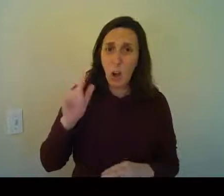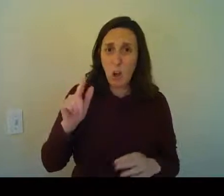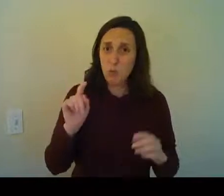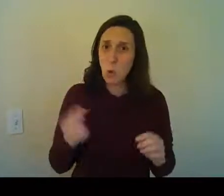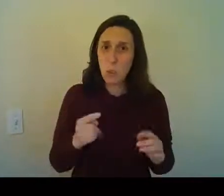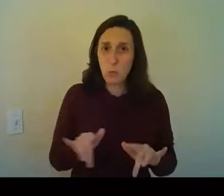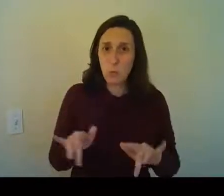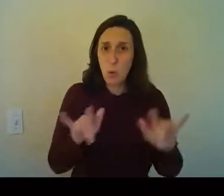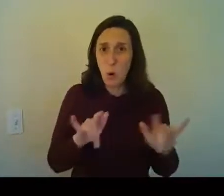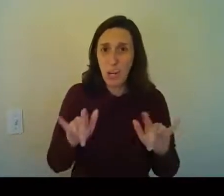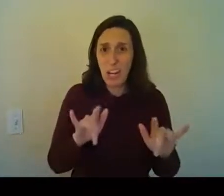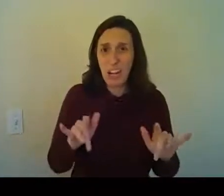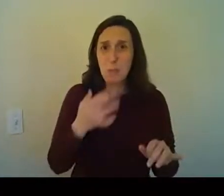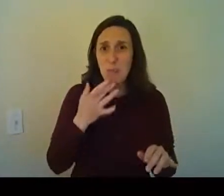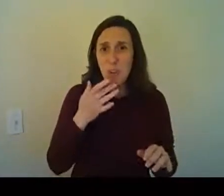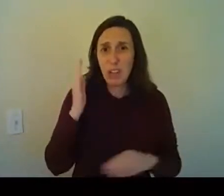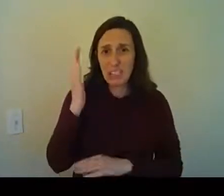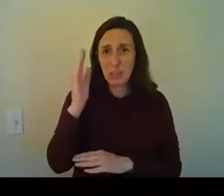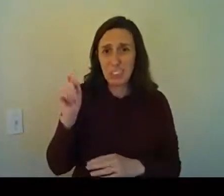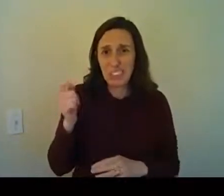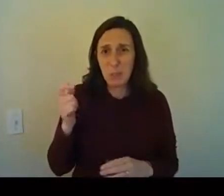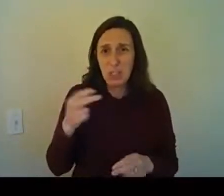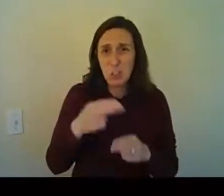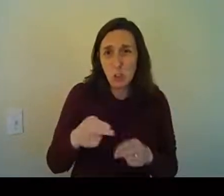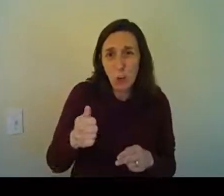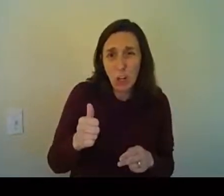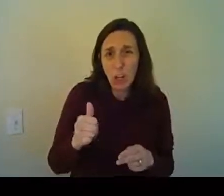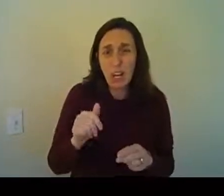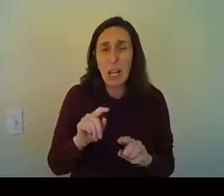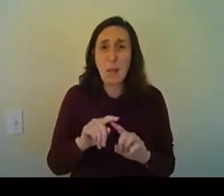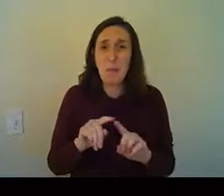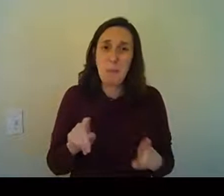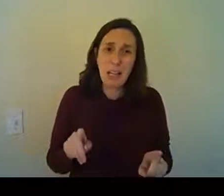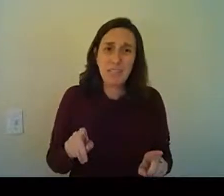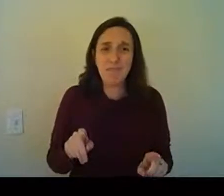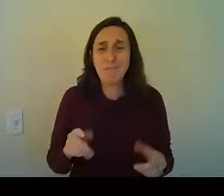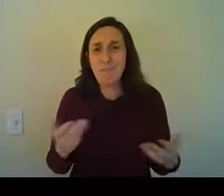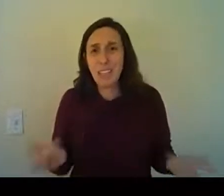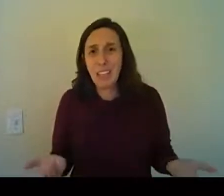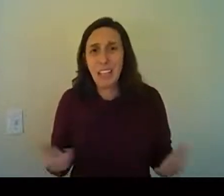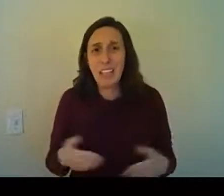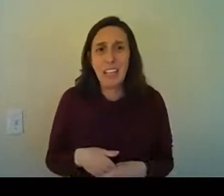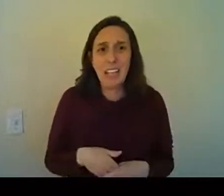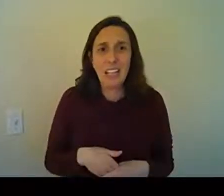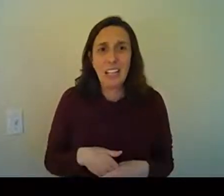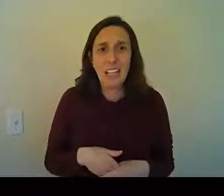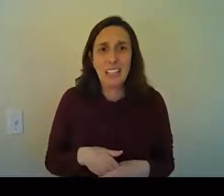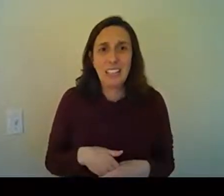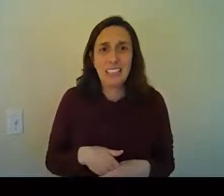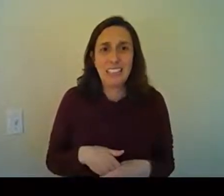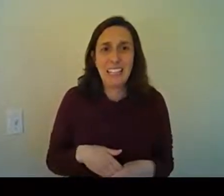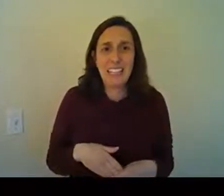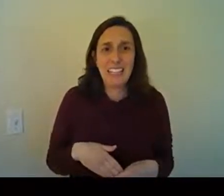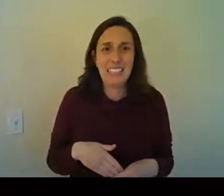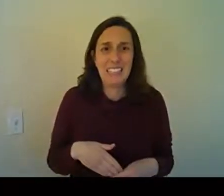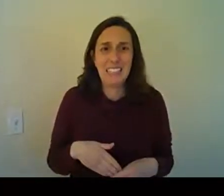would have been the time period of a class period, it's a weird trade-off. I have always found that a 2-class-a-day thing is